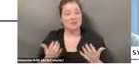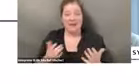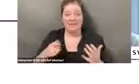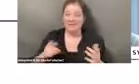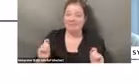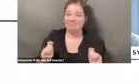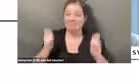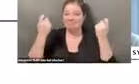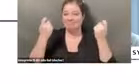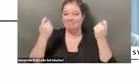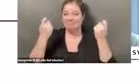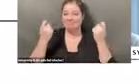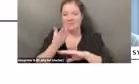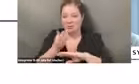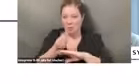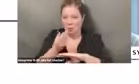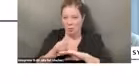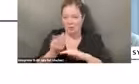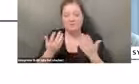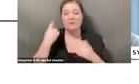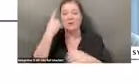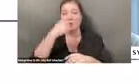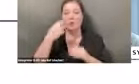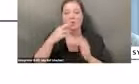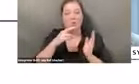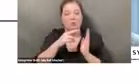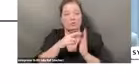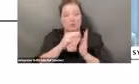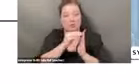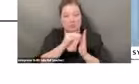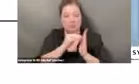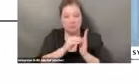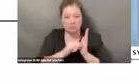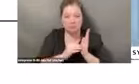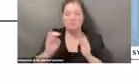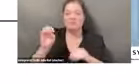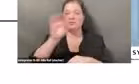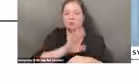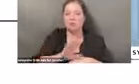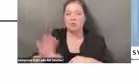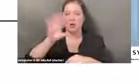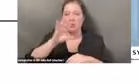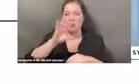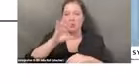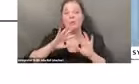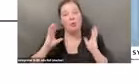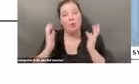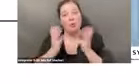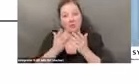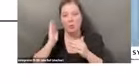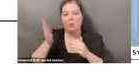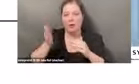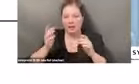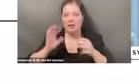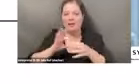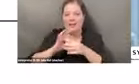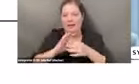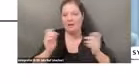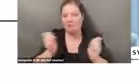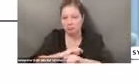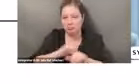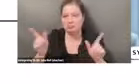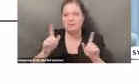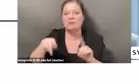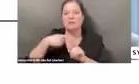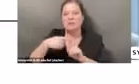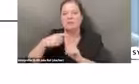be shared by everyone who has registered from across Europe and beyond after the event, and it will also be published on YouTube